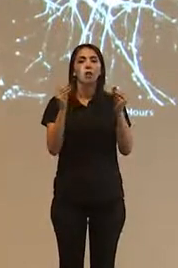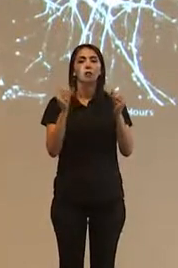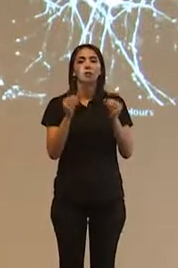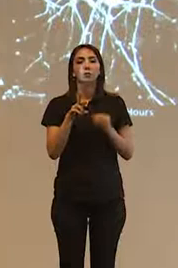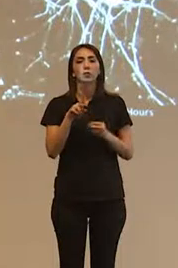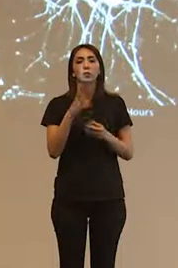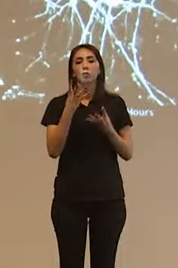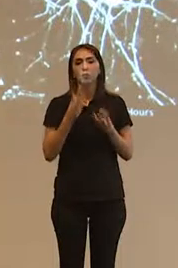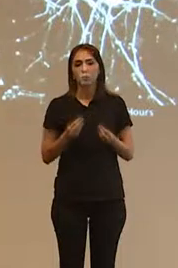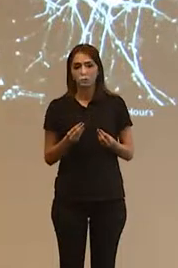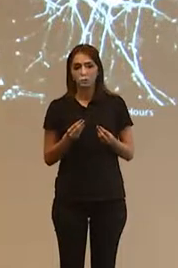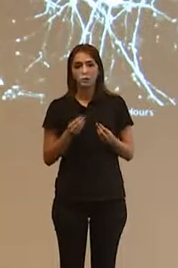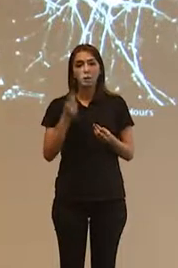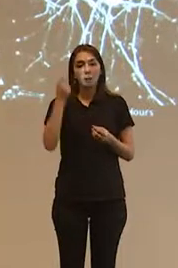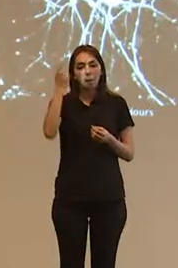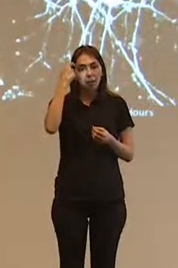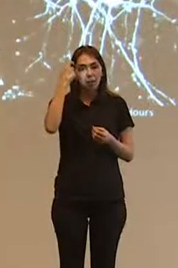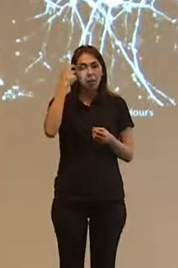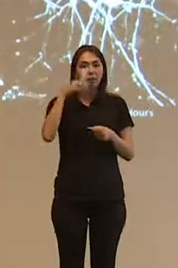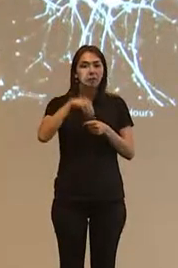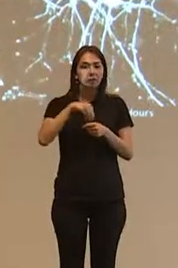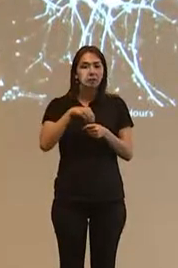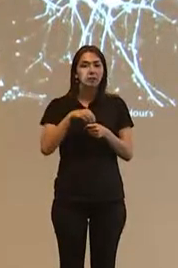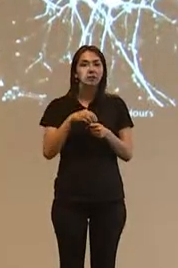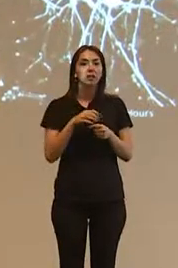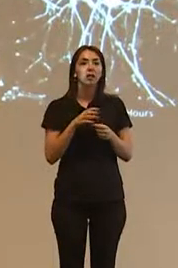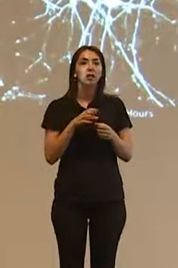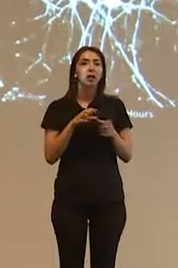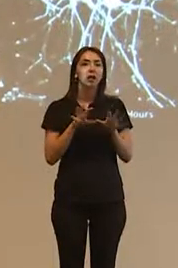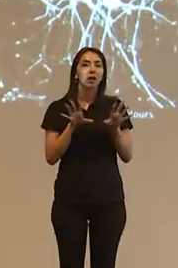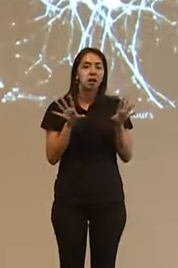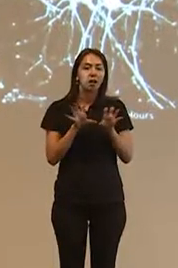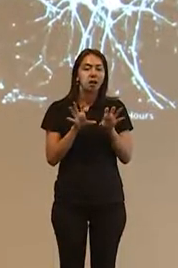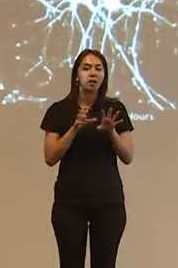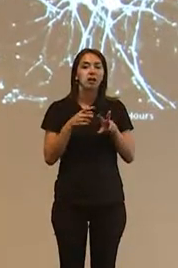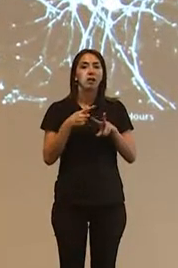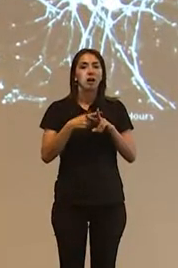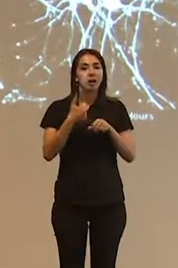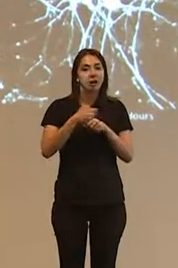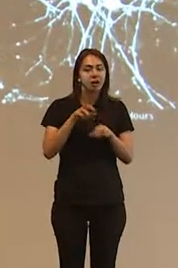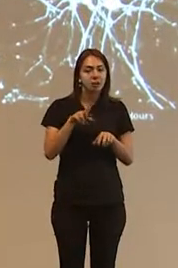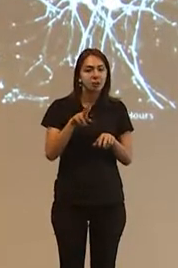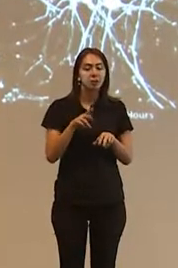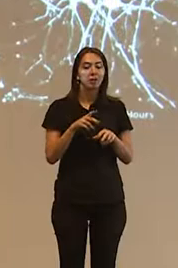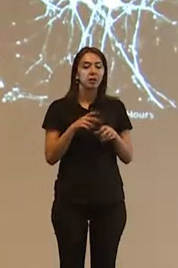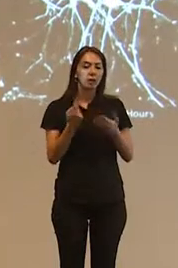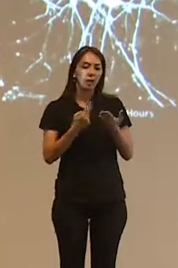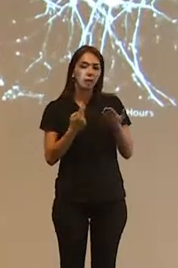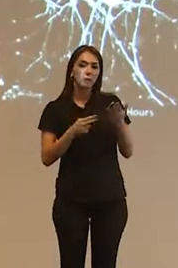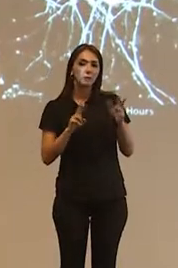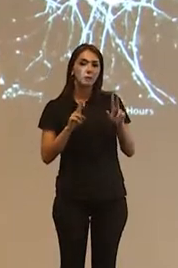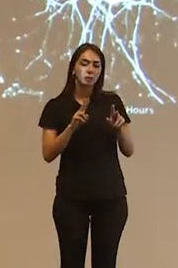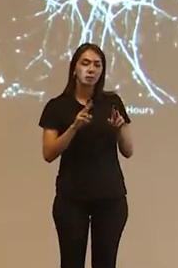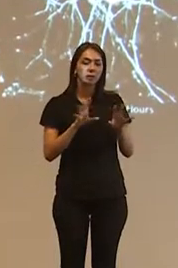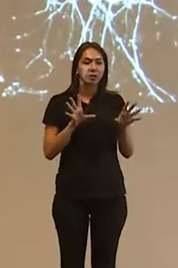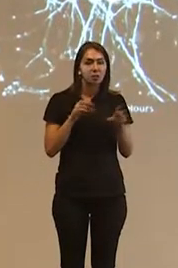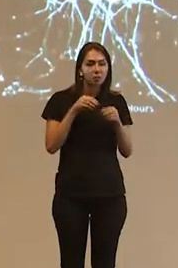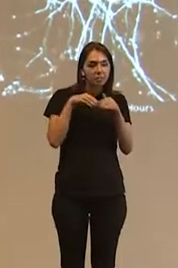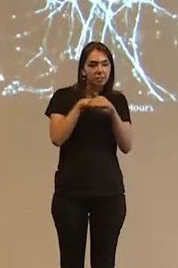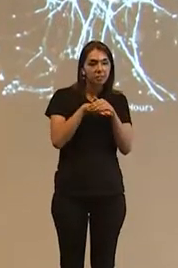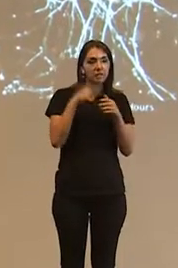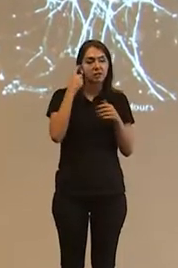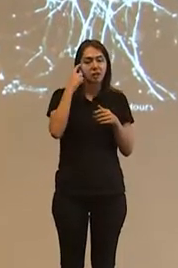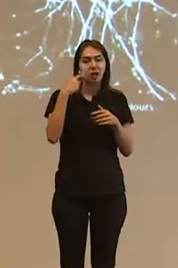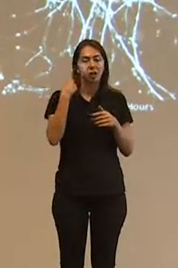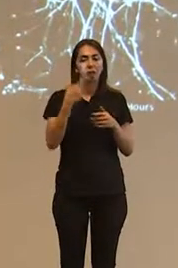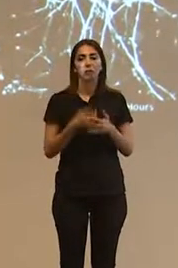but it is more like information emerging as a pattern as a texture in